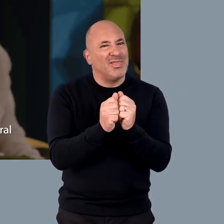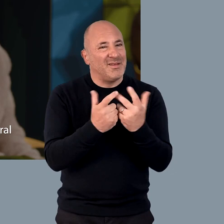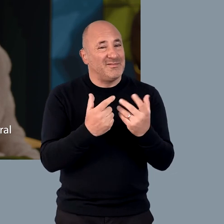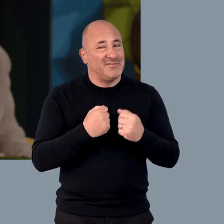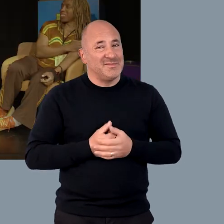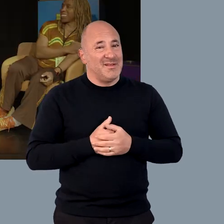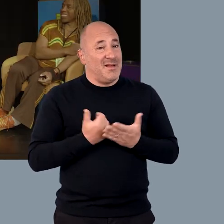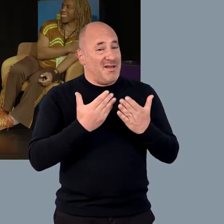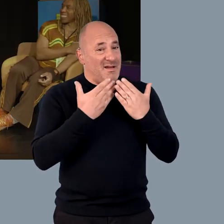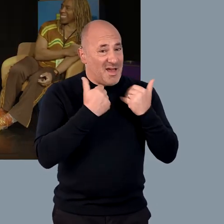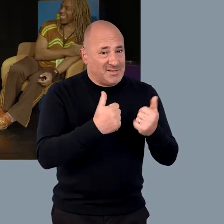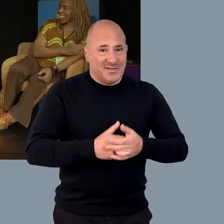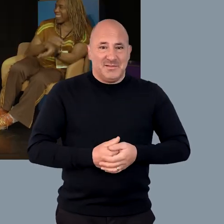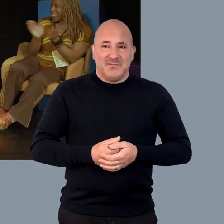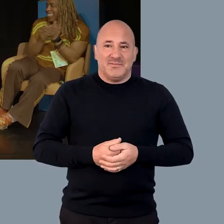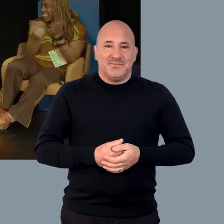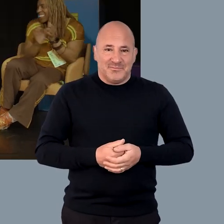it meaningful. Thank you.